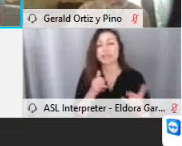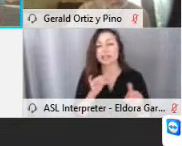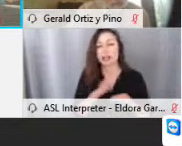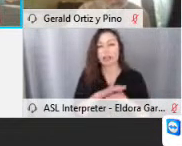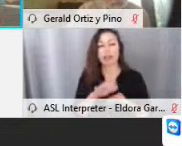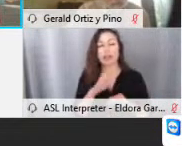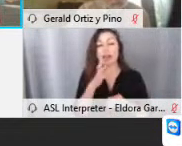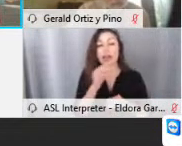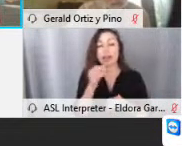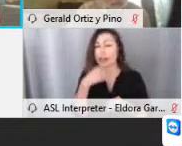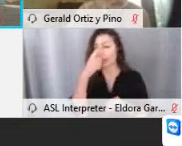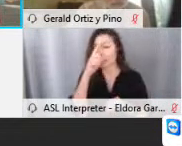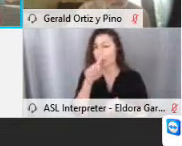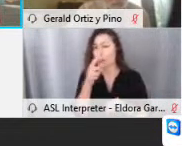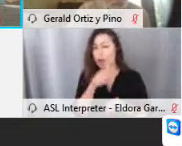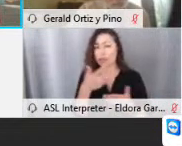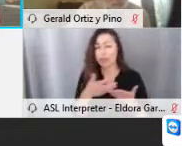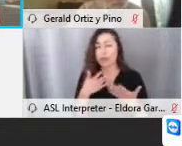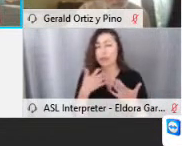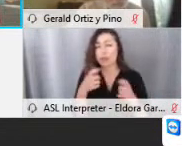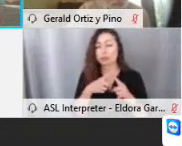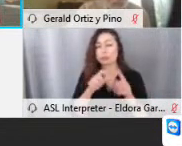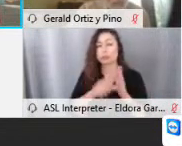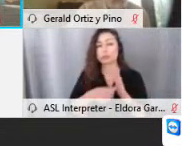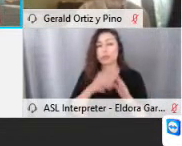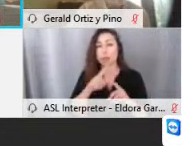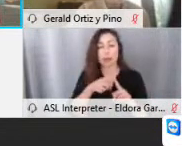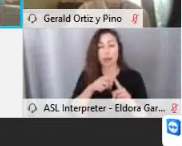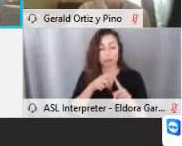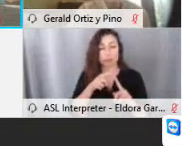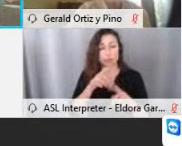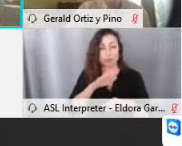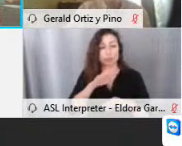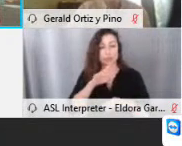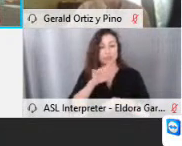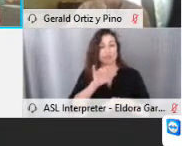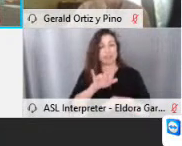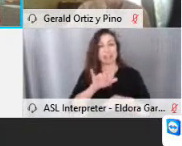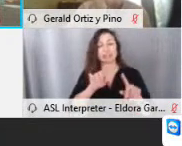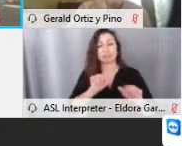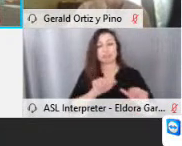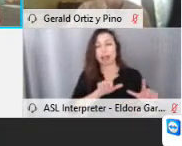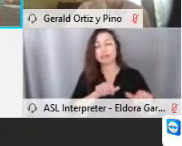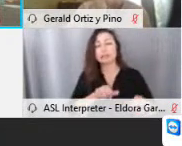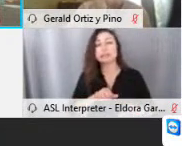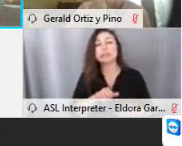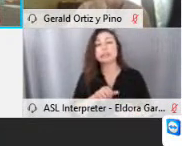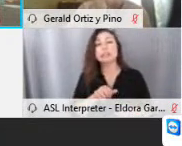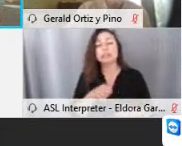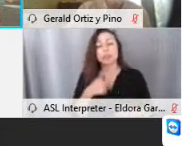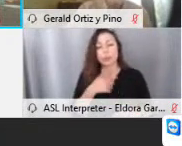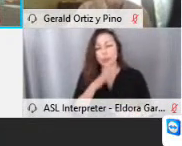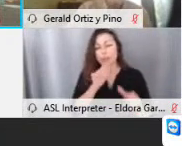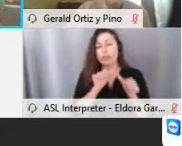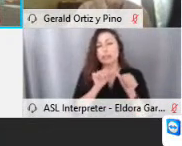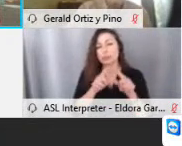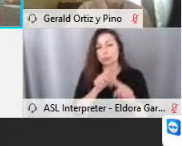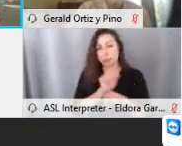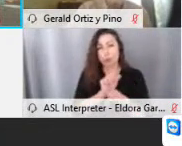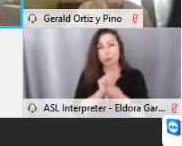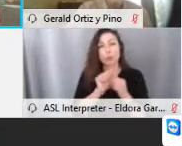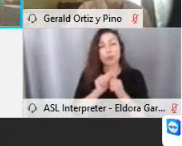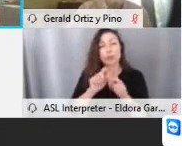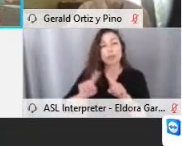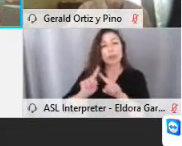And I think the only other thing that we wanted to note on this slide is that we'll continue to work with